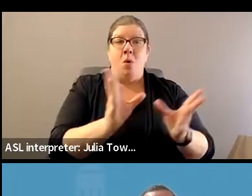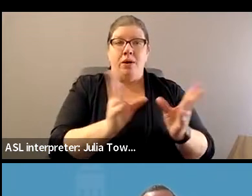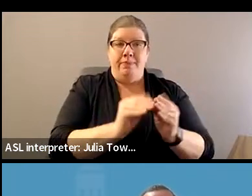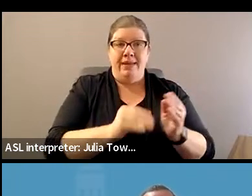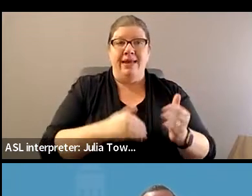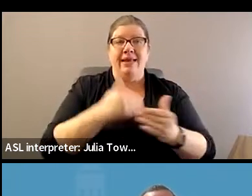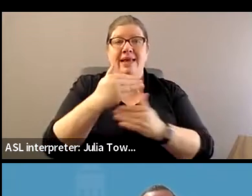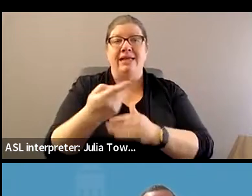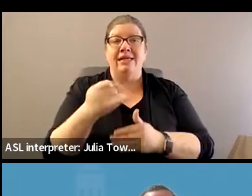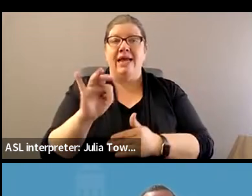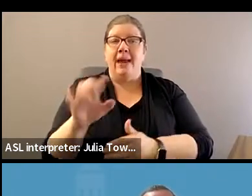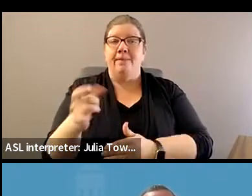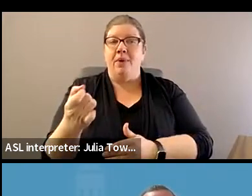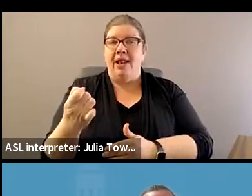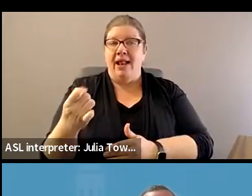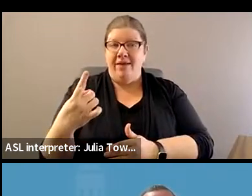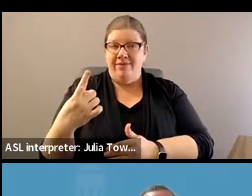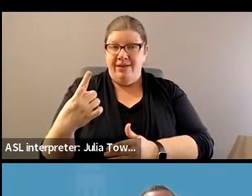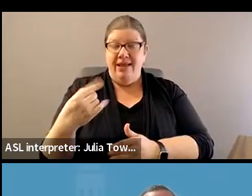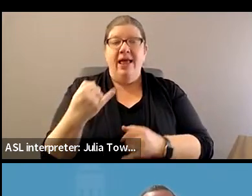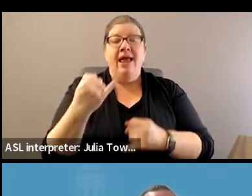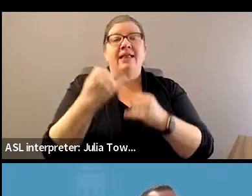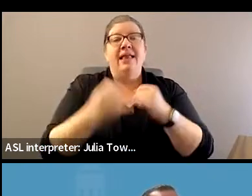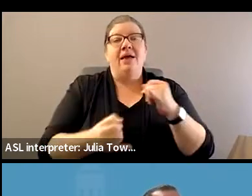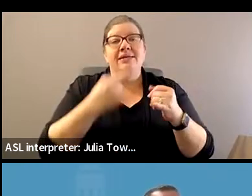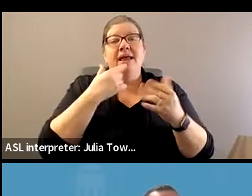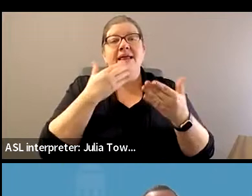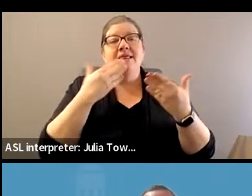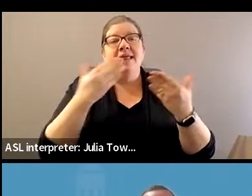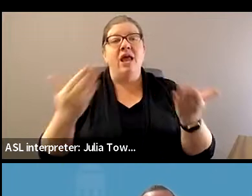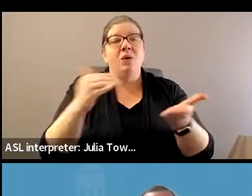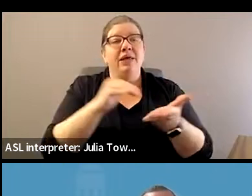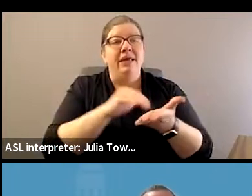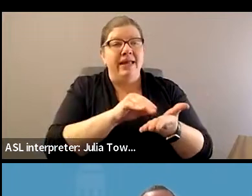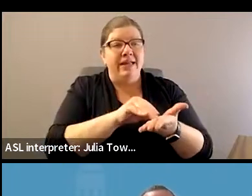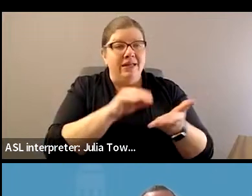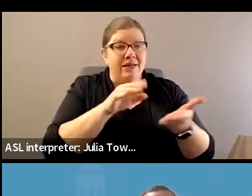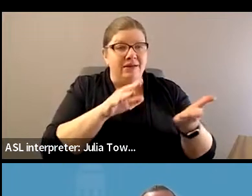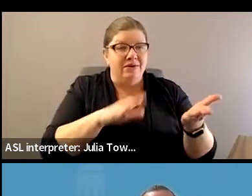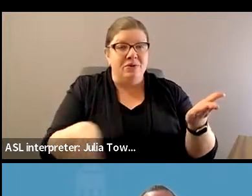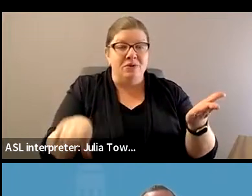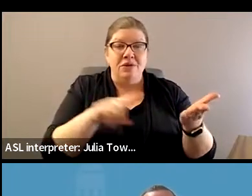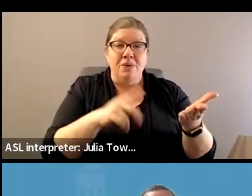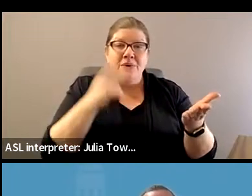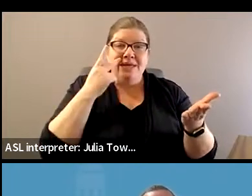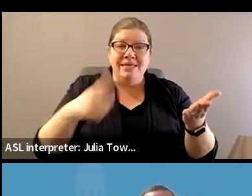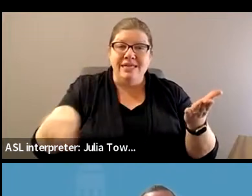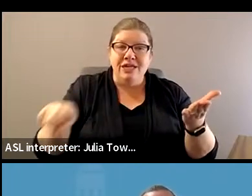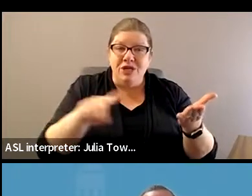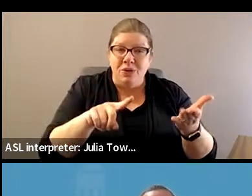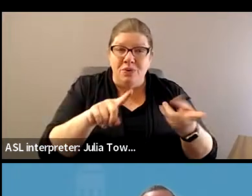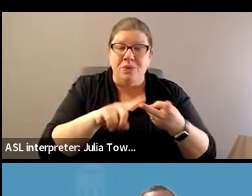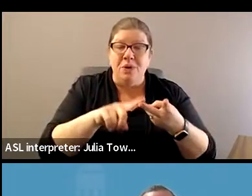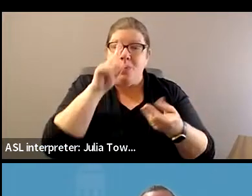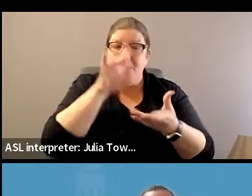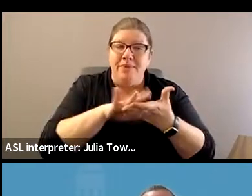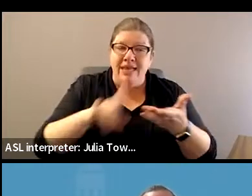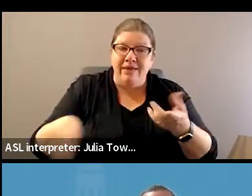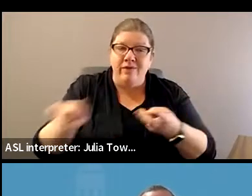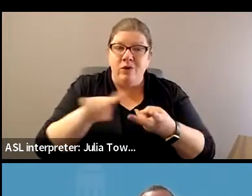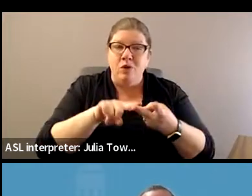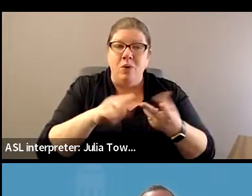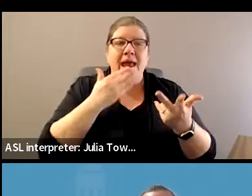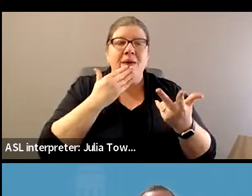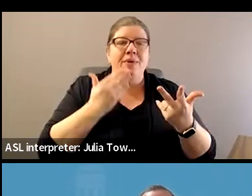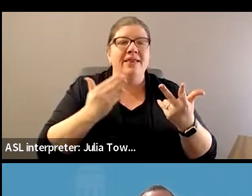next April 11th. And lastly, I'll just say again, thank you. And students, we see you, we believe in you, and we thank